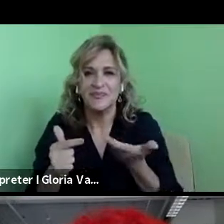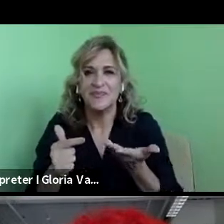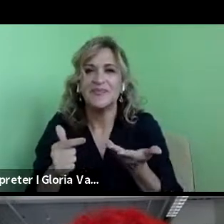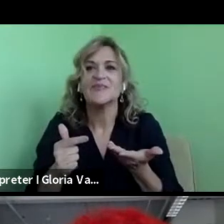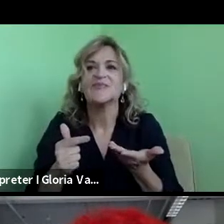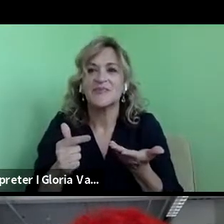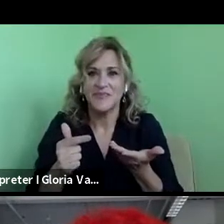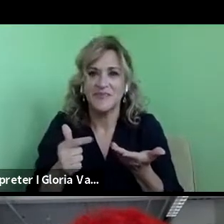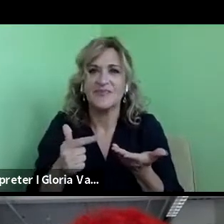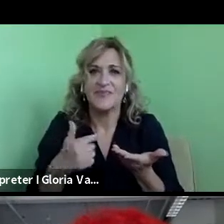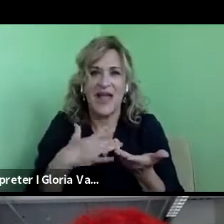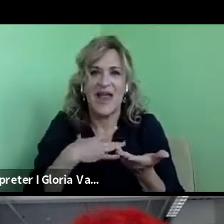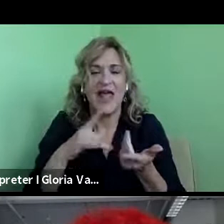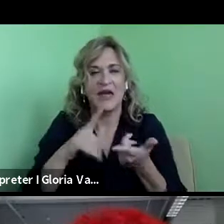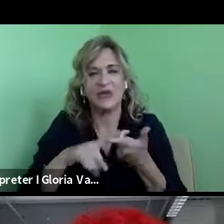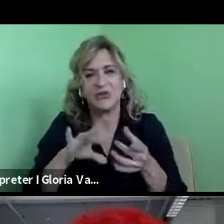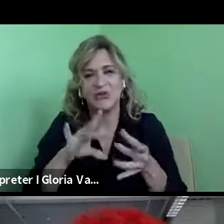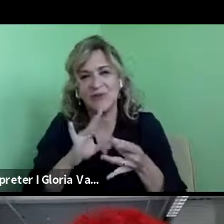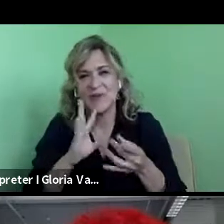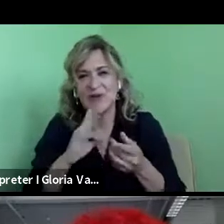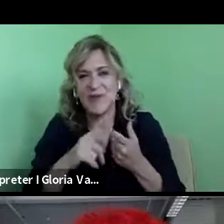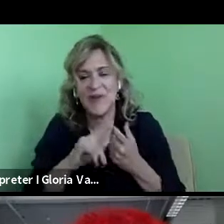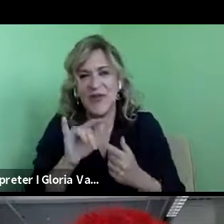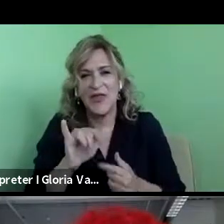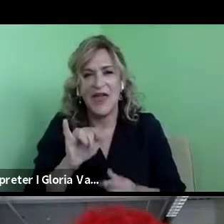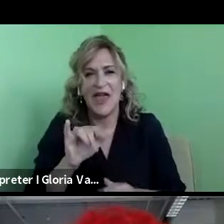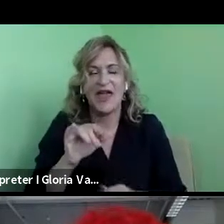real deep question that I've been dealing with.